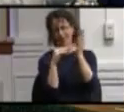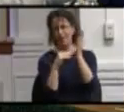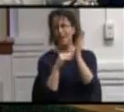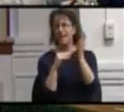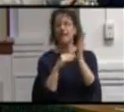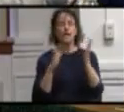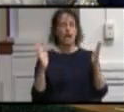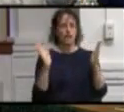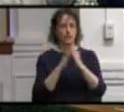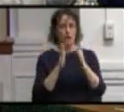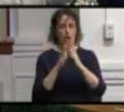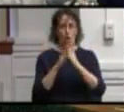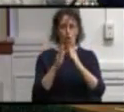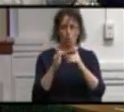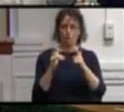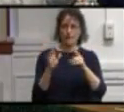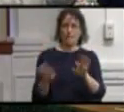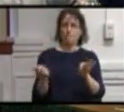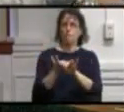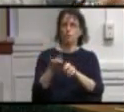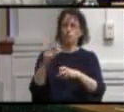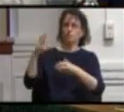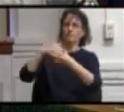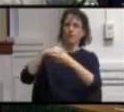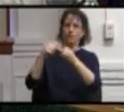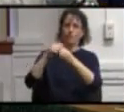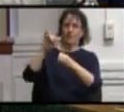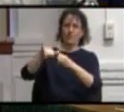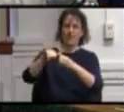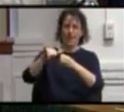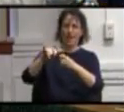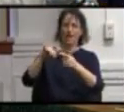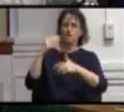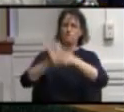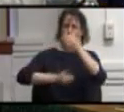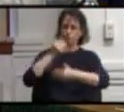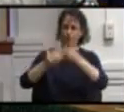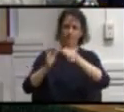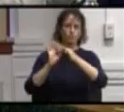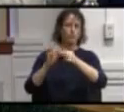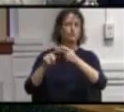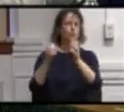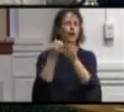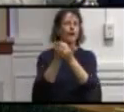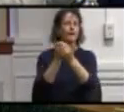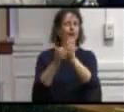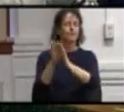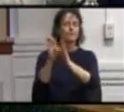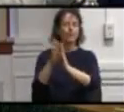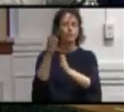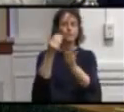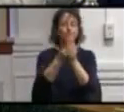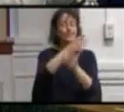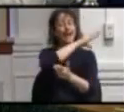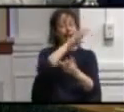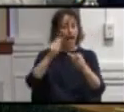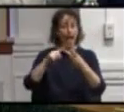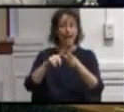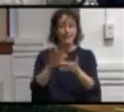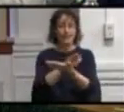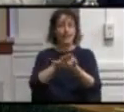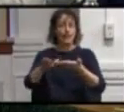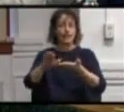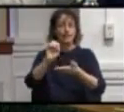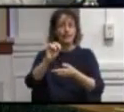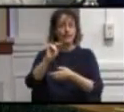to these economic development funds, this $10 million in economic development funds, and also the clean energy funds, because there's about $2.5